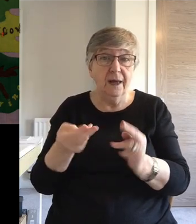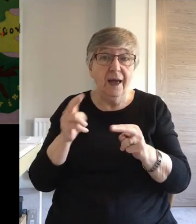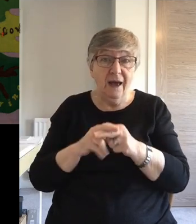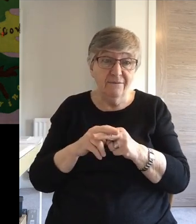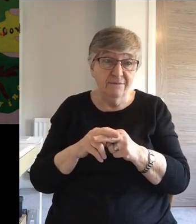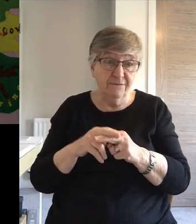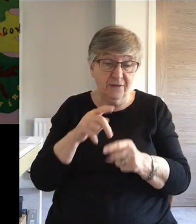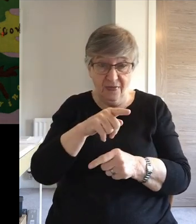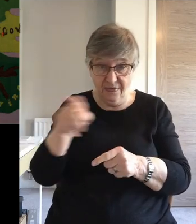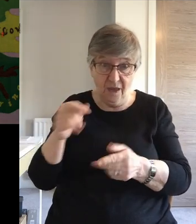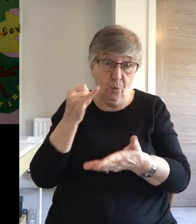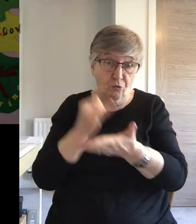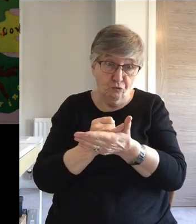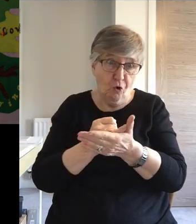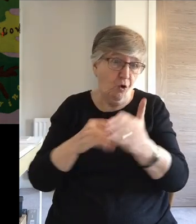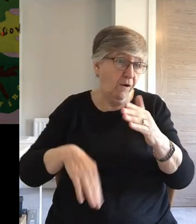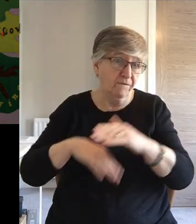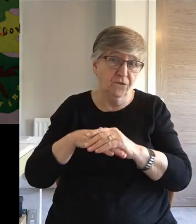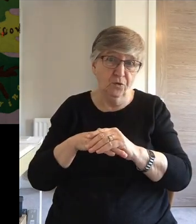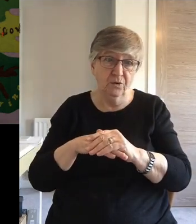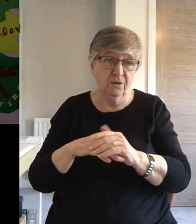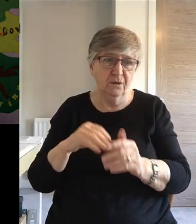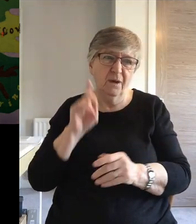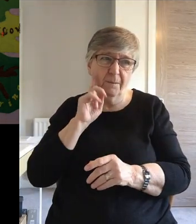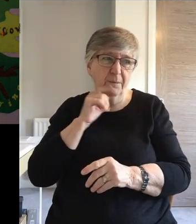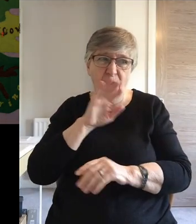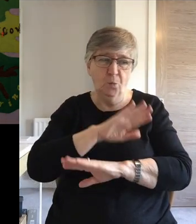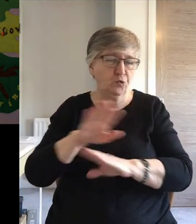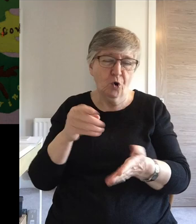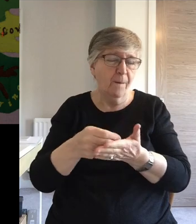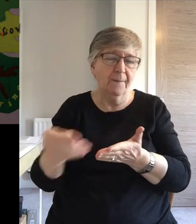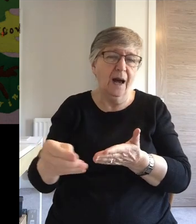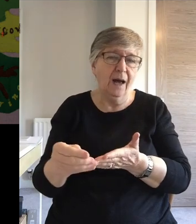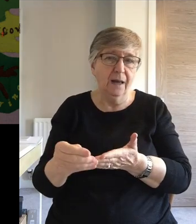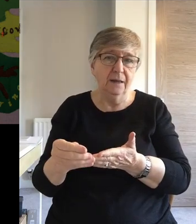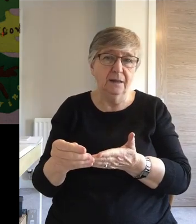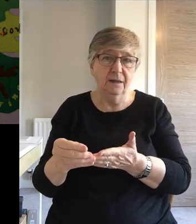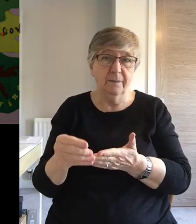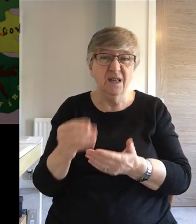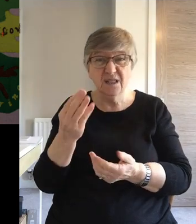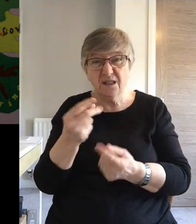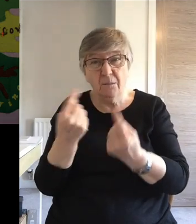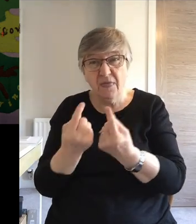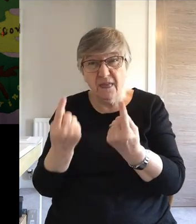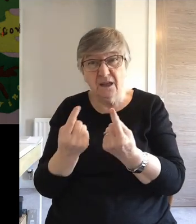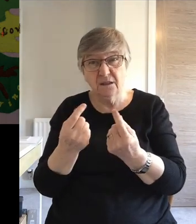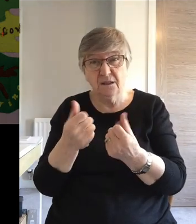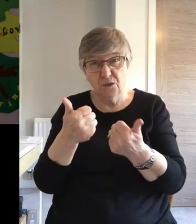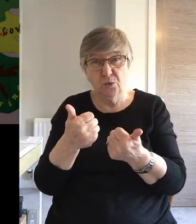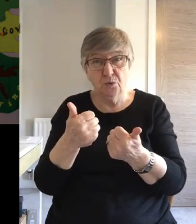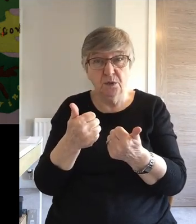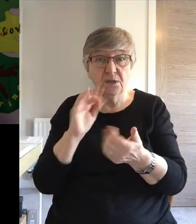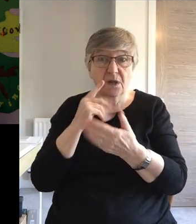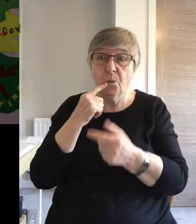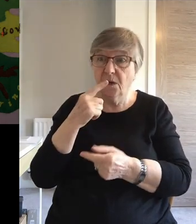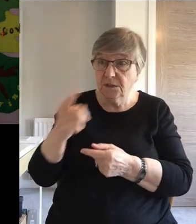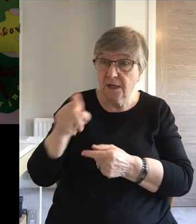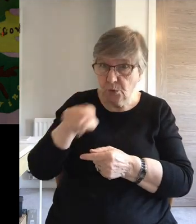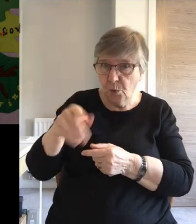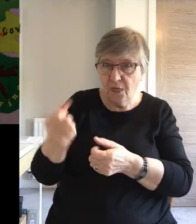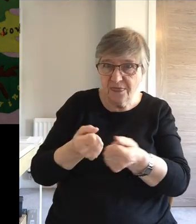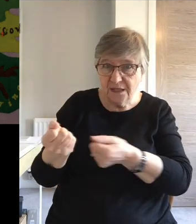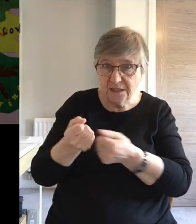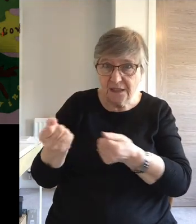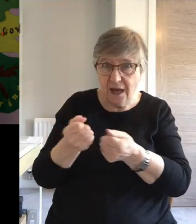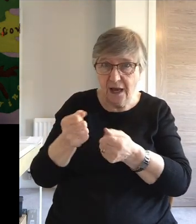I mean, let's face it, if they were 100% wrong, nobody would be taken in. You know, if somebody went advertising the car and